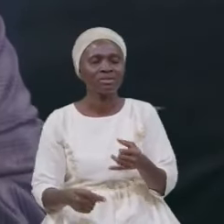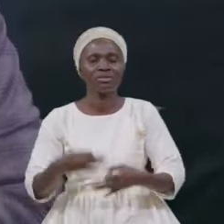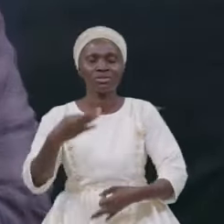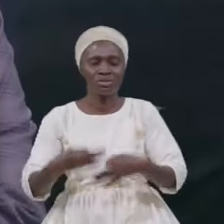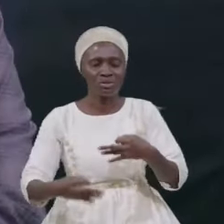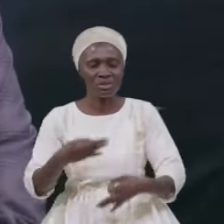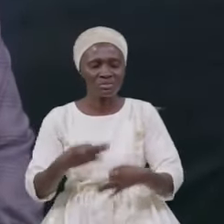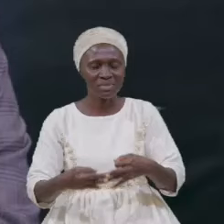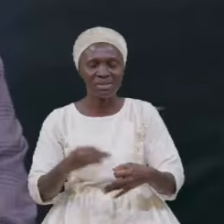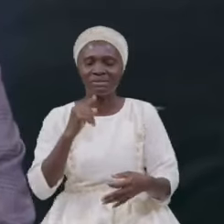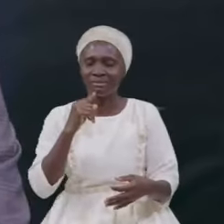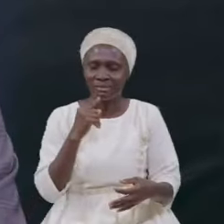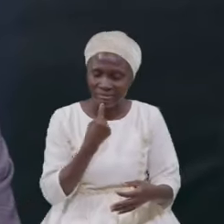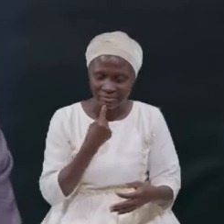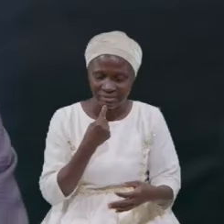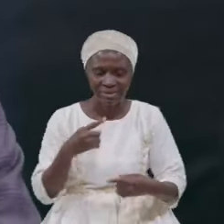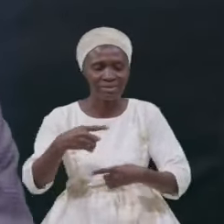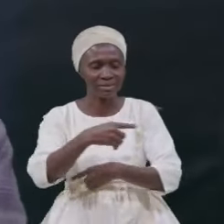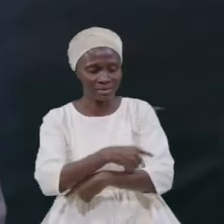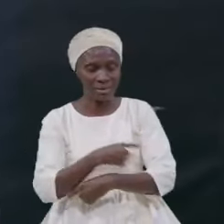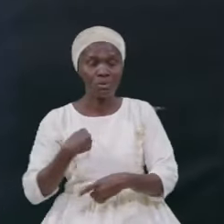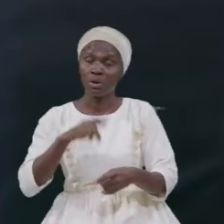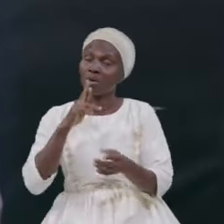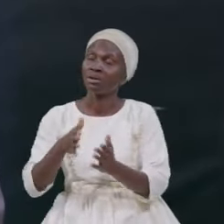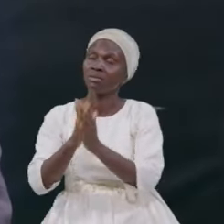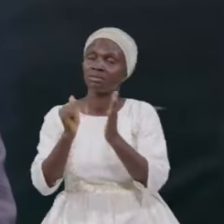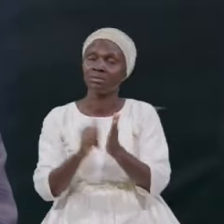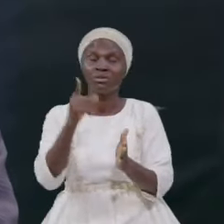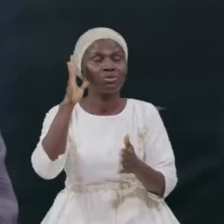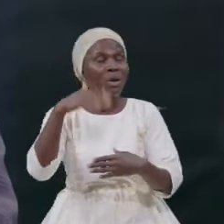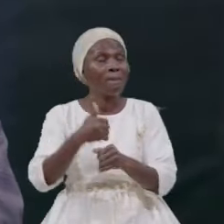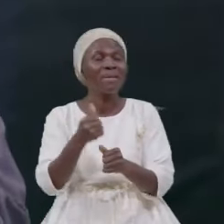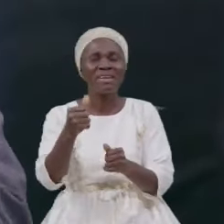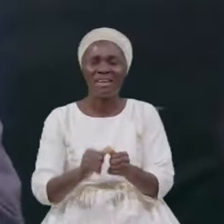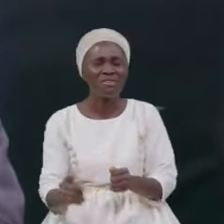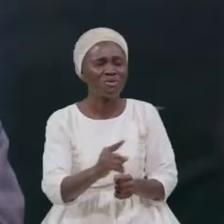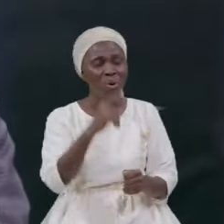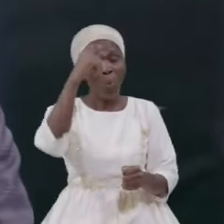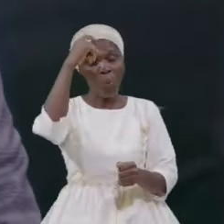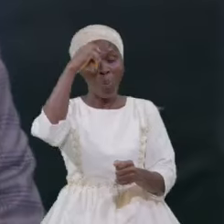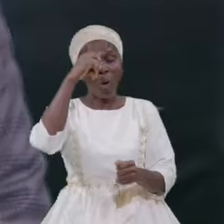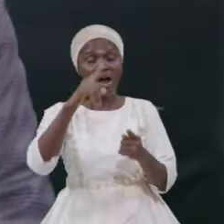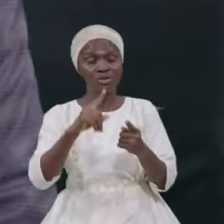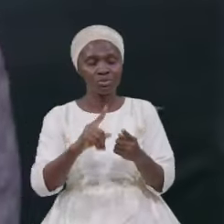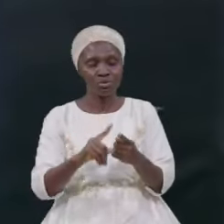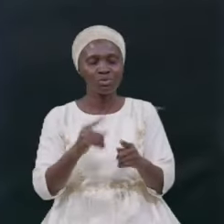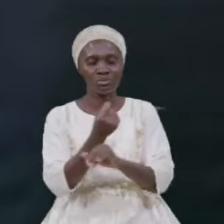make everyone wise unto salvation, wise unto